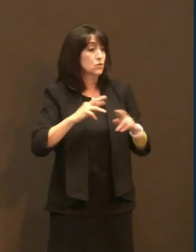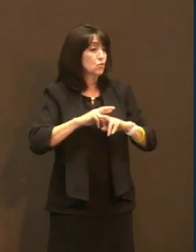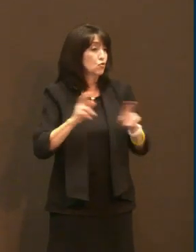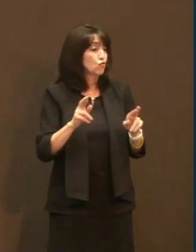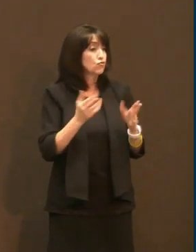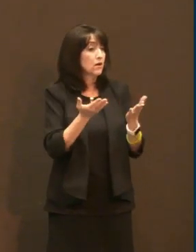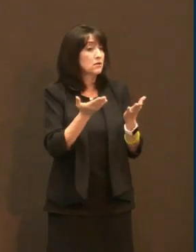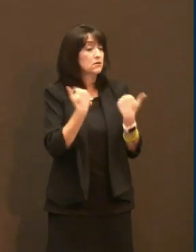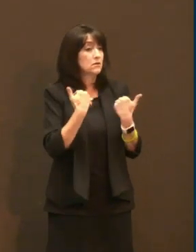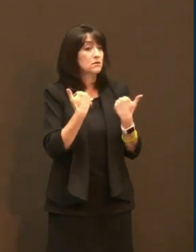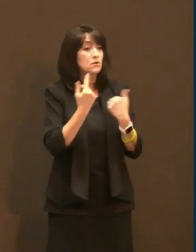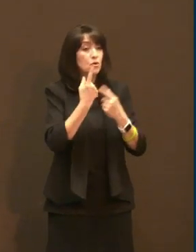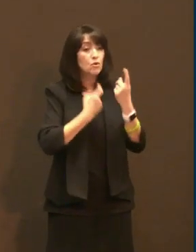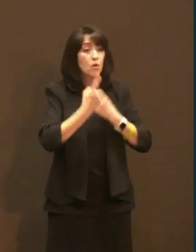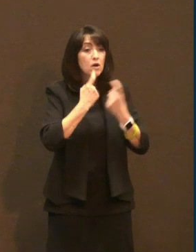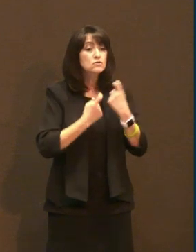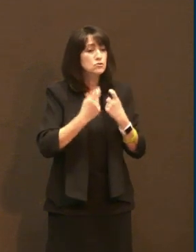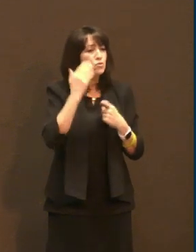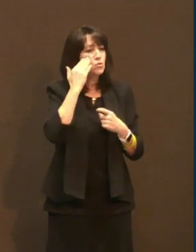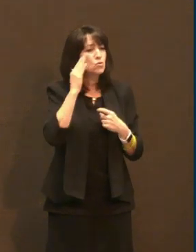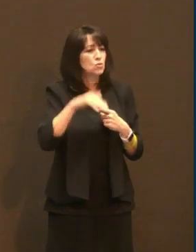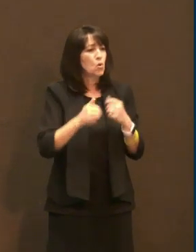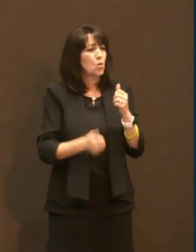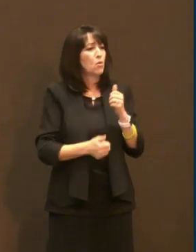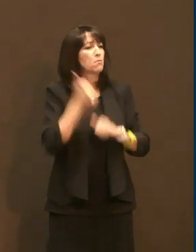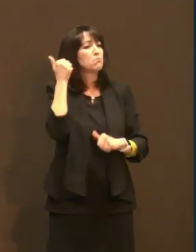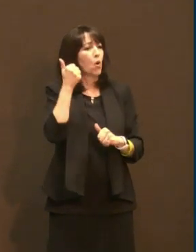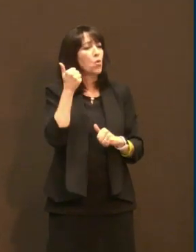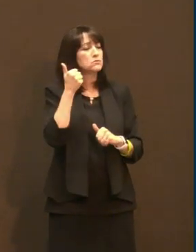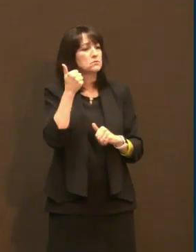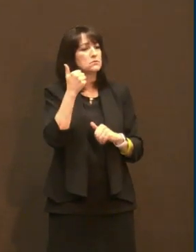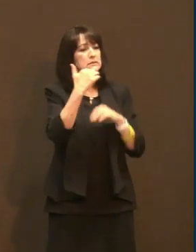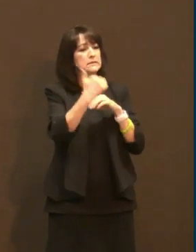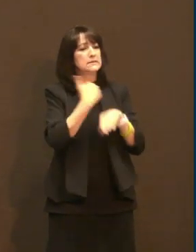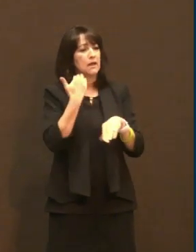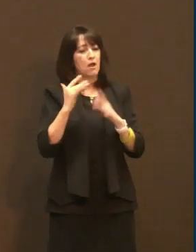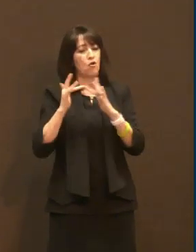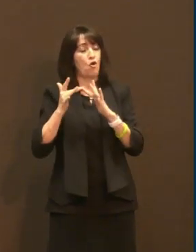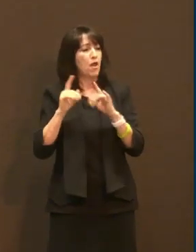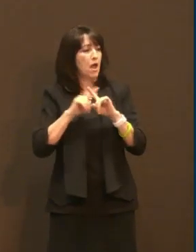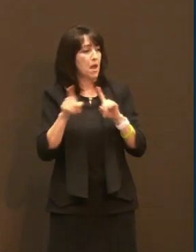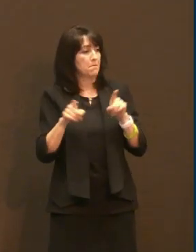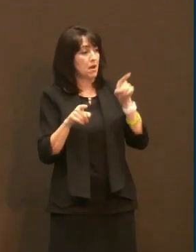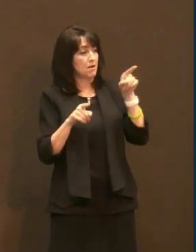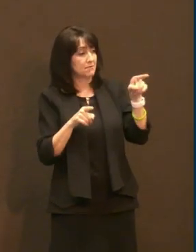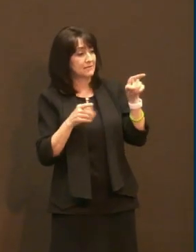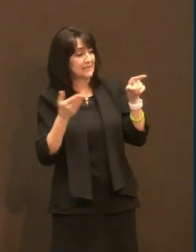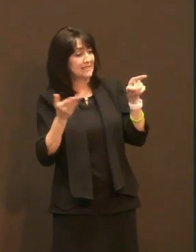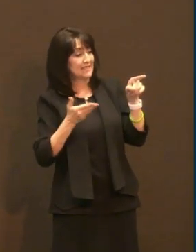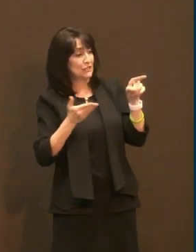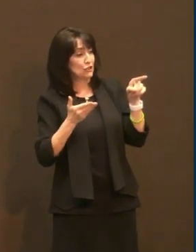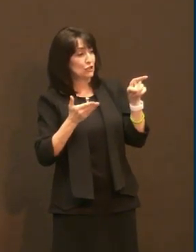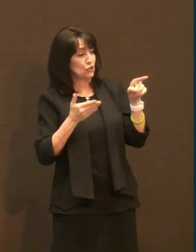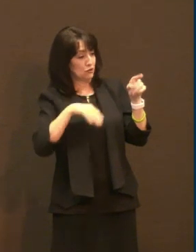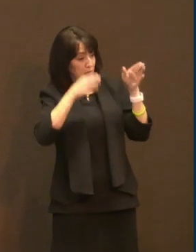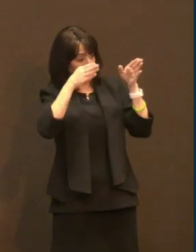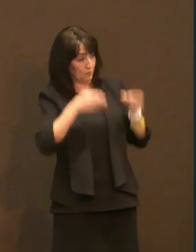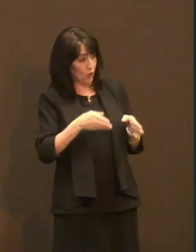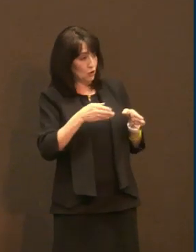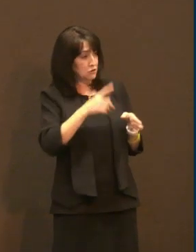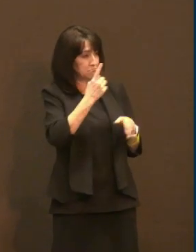submitted online, but I see Esteban here. Why don't you lead the way since you are here in